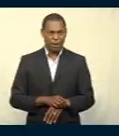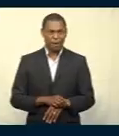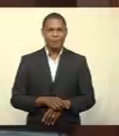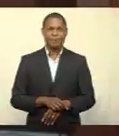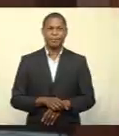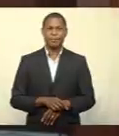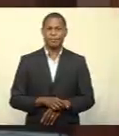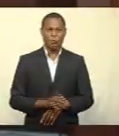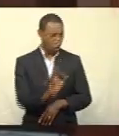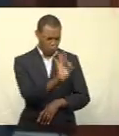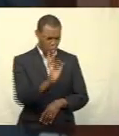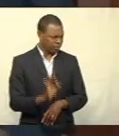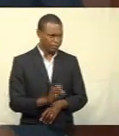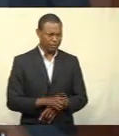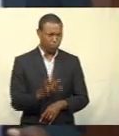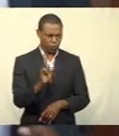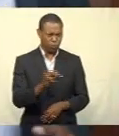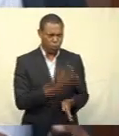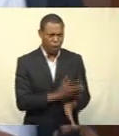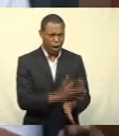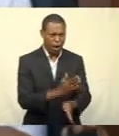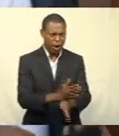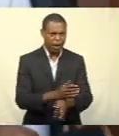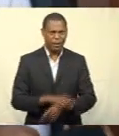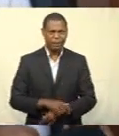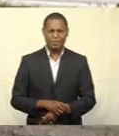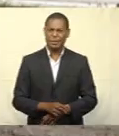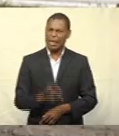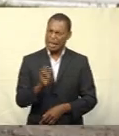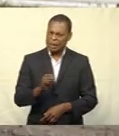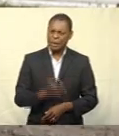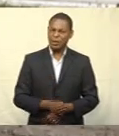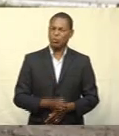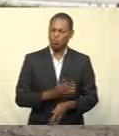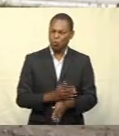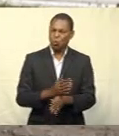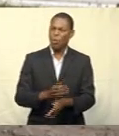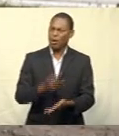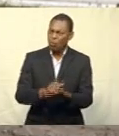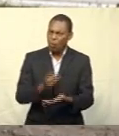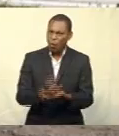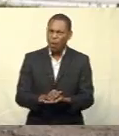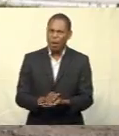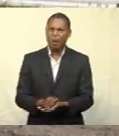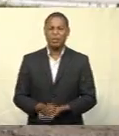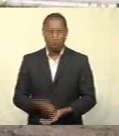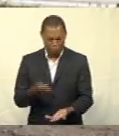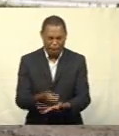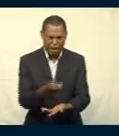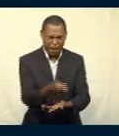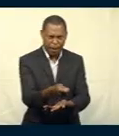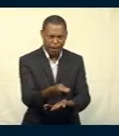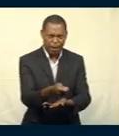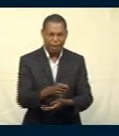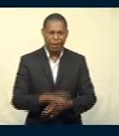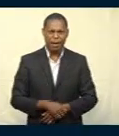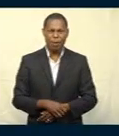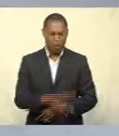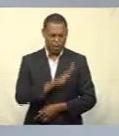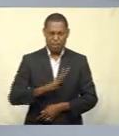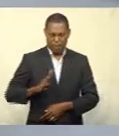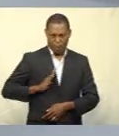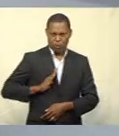me, that's nothing short of incompetence. They need to pull their socks up. We pay the General Secretary, okay, the management board and the